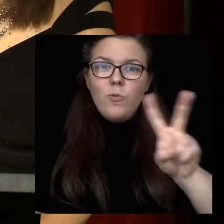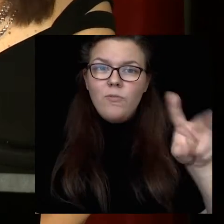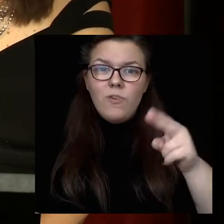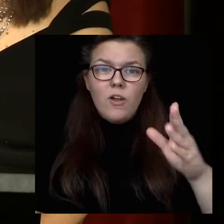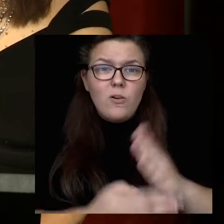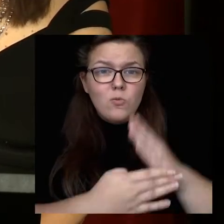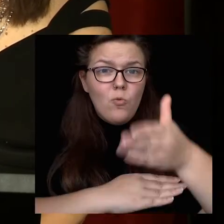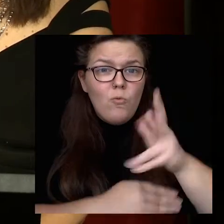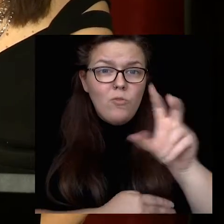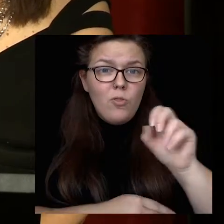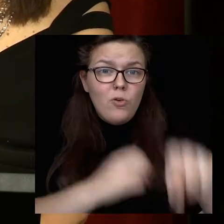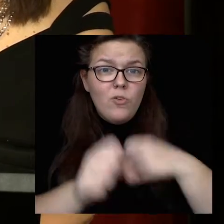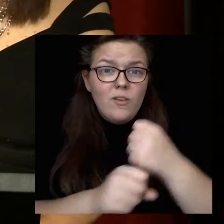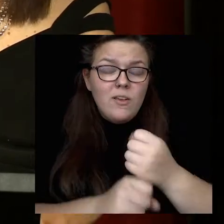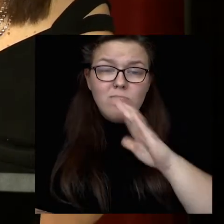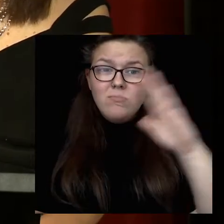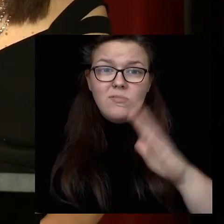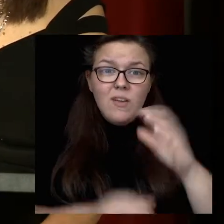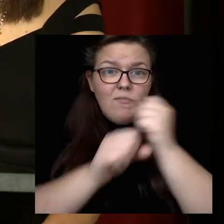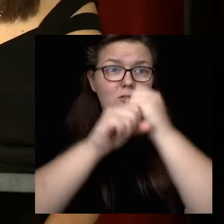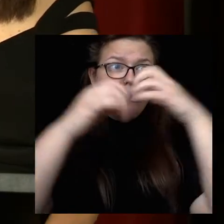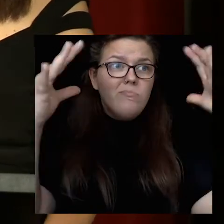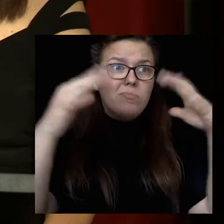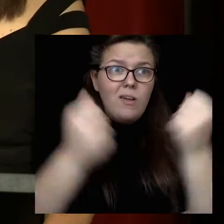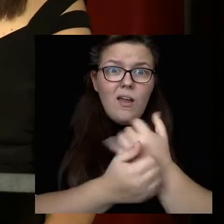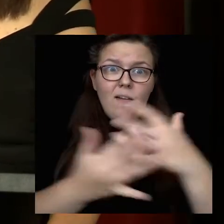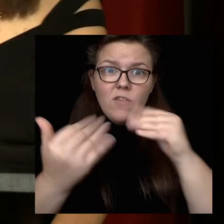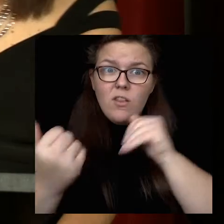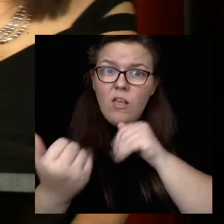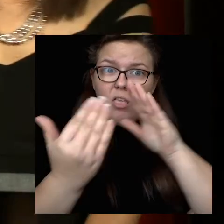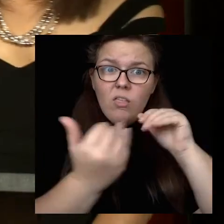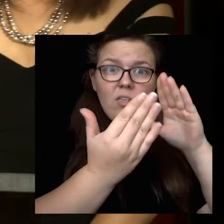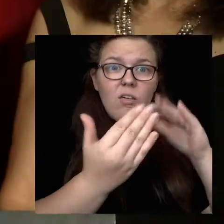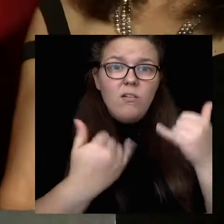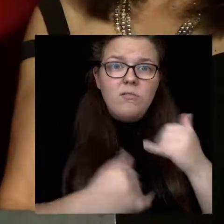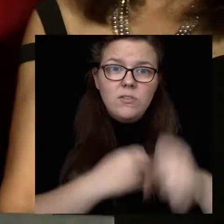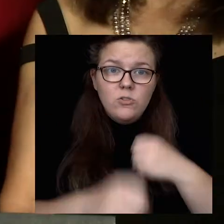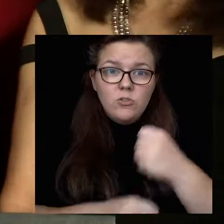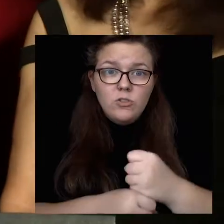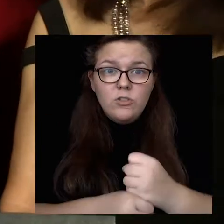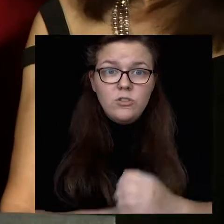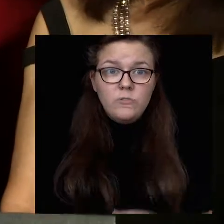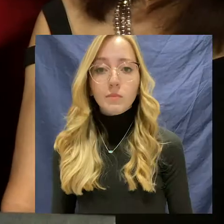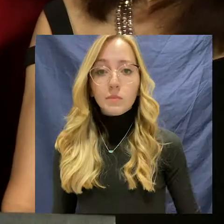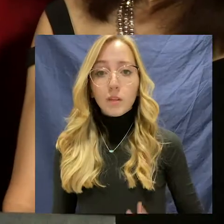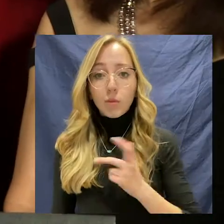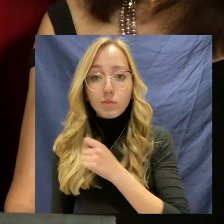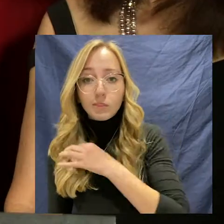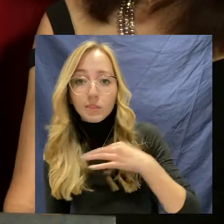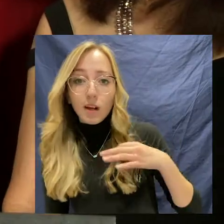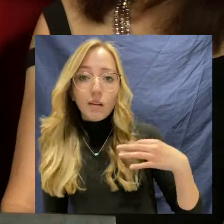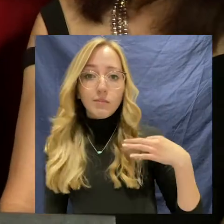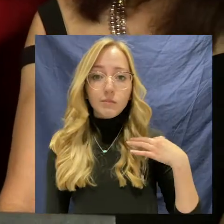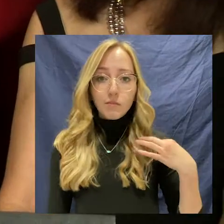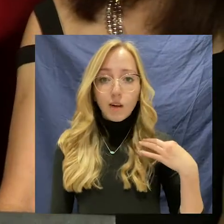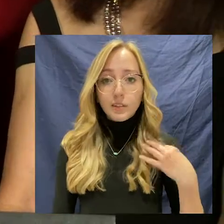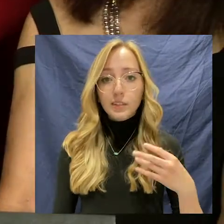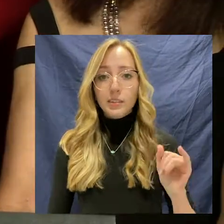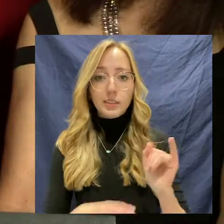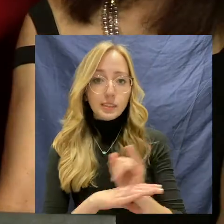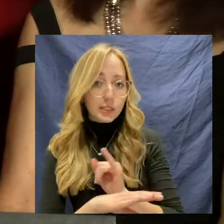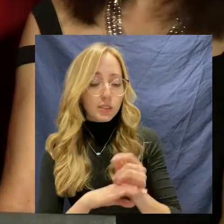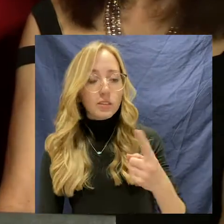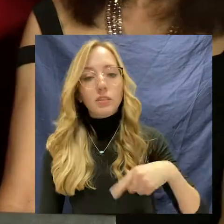and never could have imagined all that we would face this year. Our staff, volunteers, and interns have